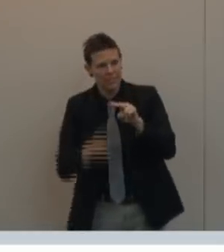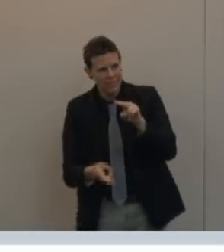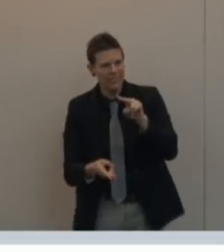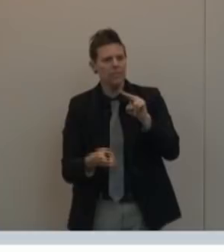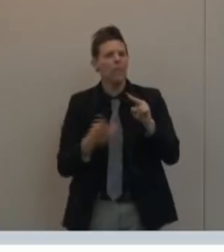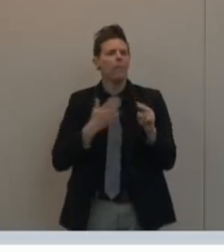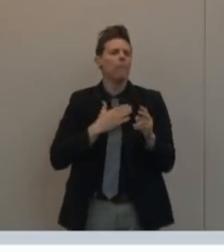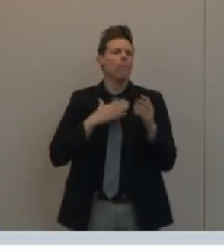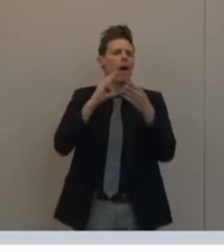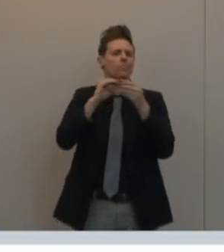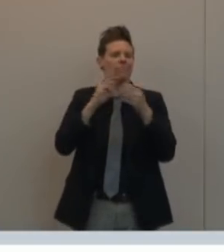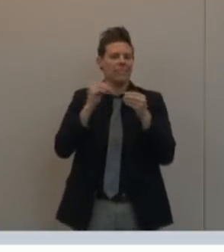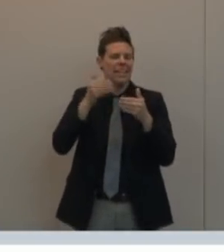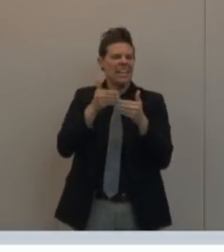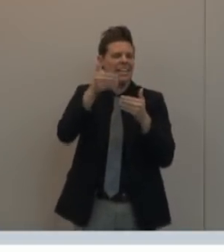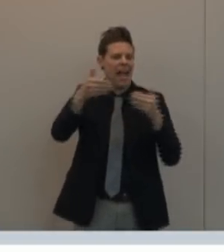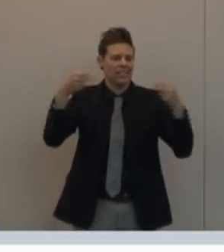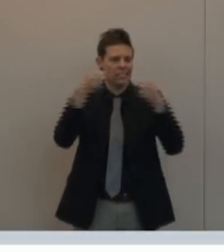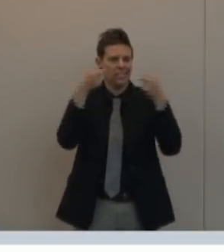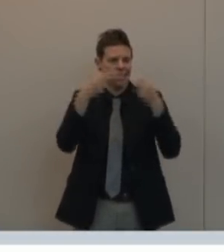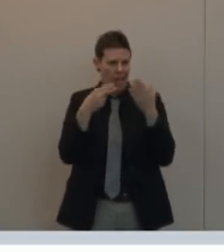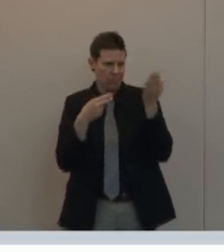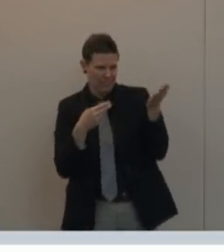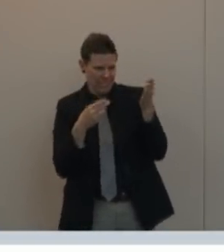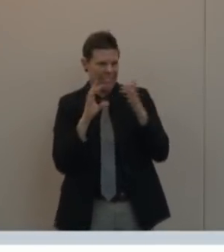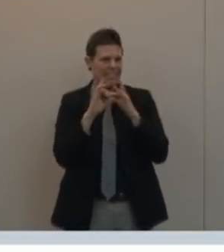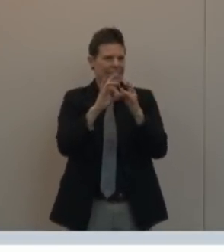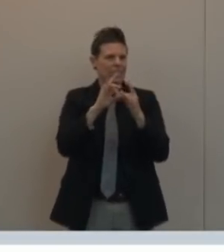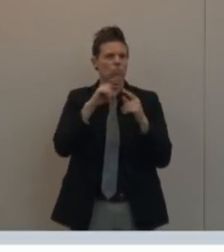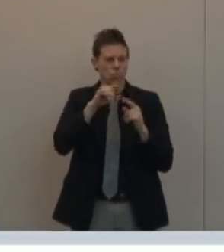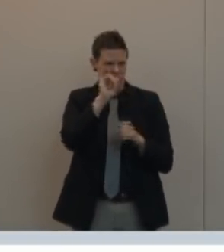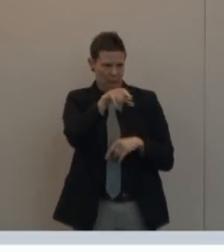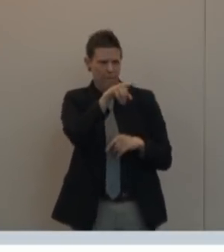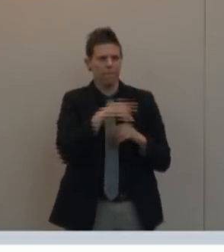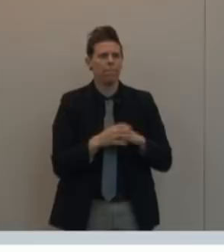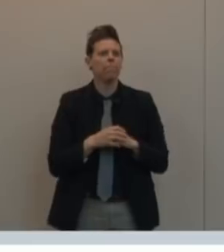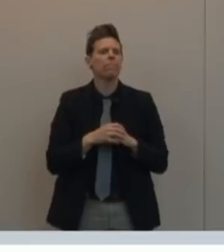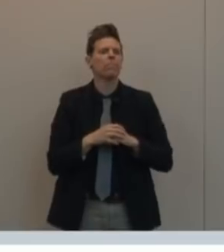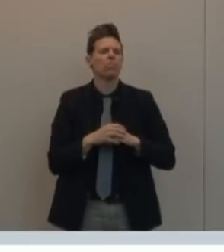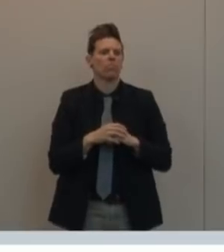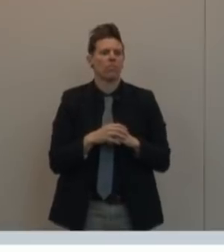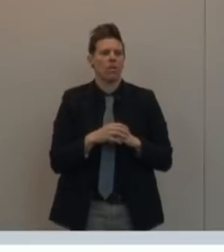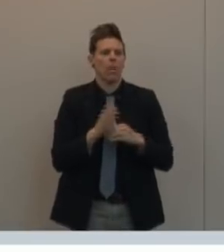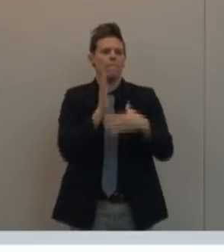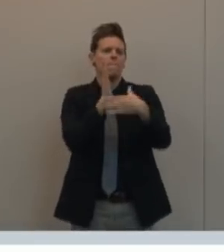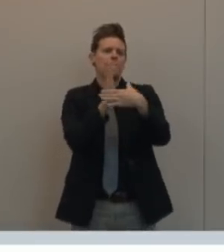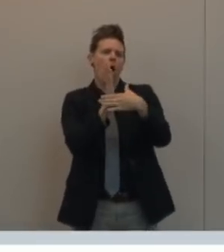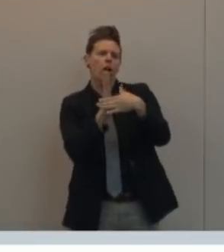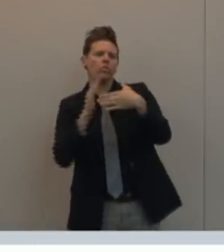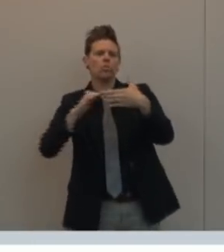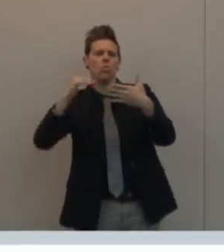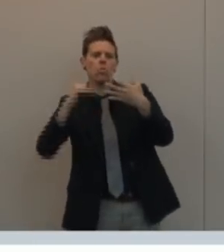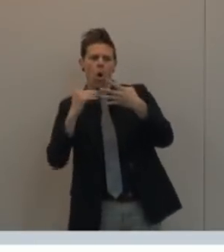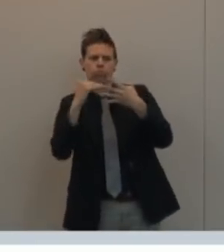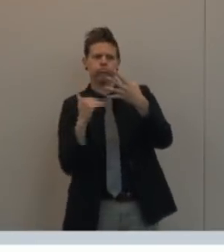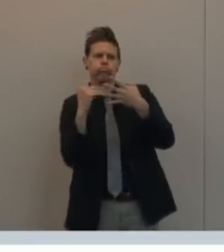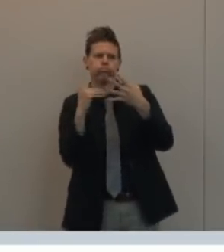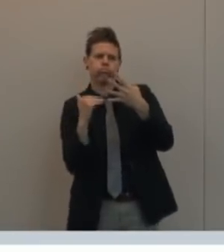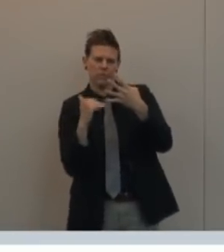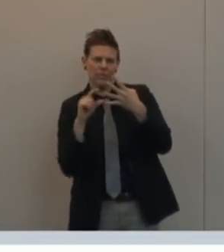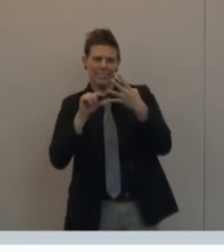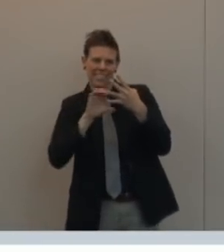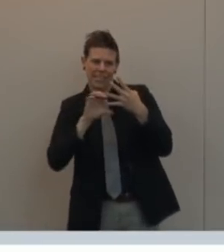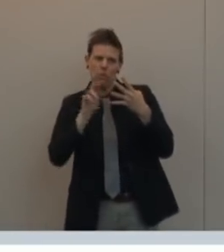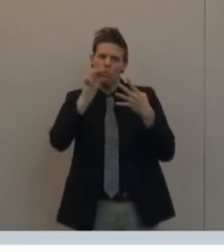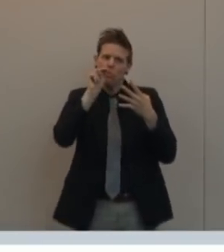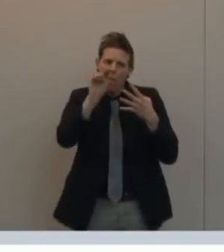because this leads into it. So I told you before, we're somewhere between low and moderate, but New Mexico really needs to be somewhere between moderate